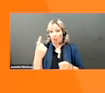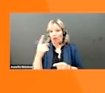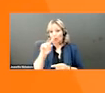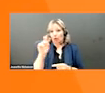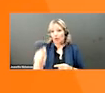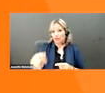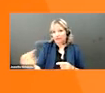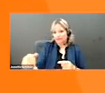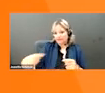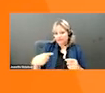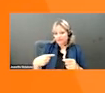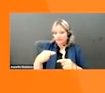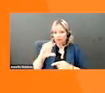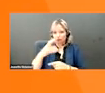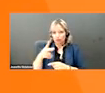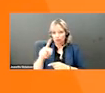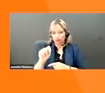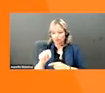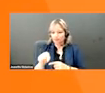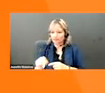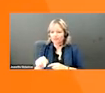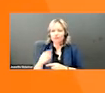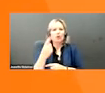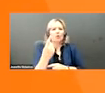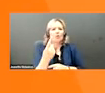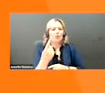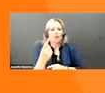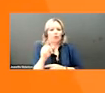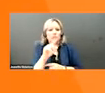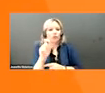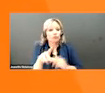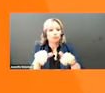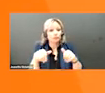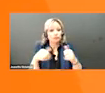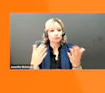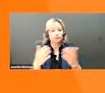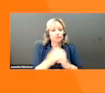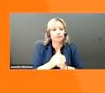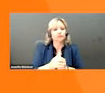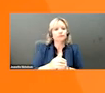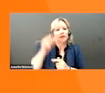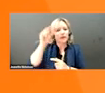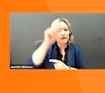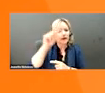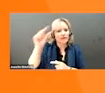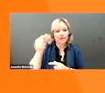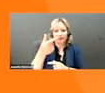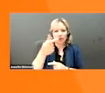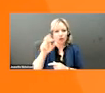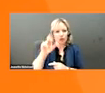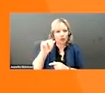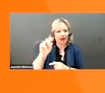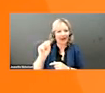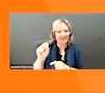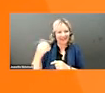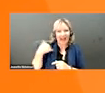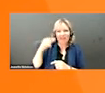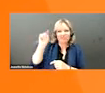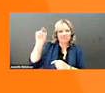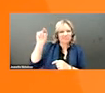submitted previously. So Barbara, is there a go-to for all government grants, such as a portal that you know of?